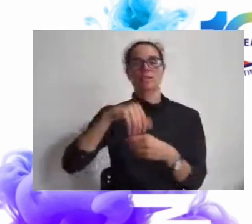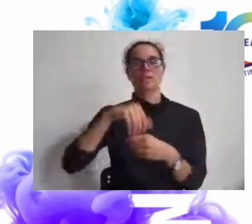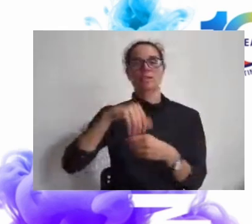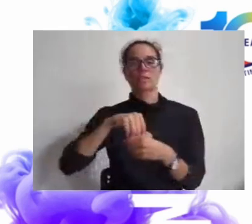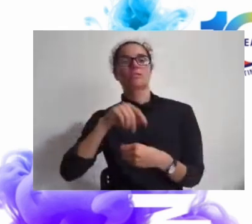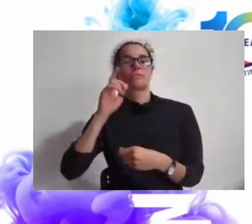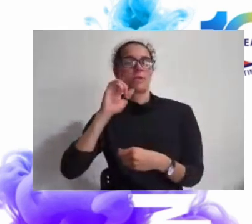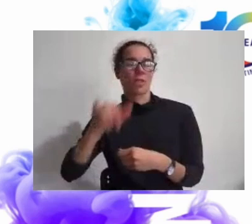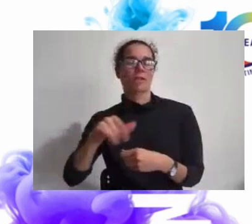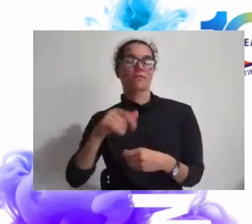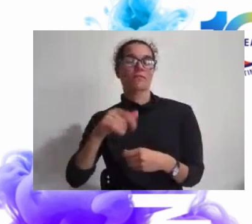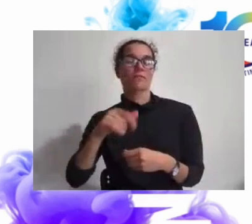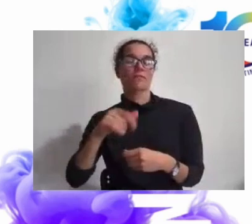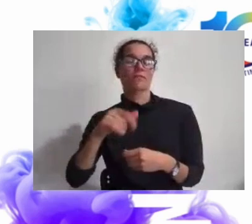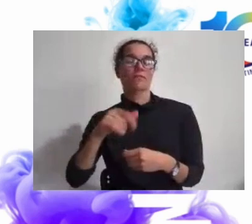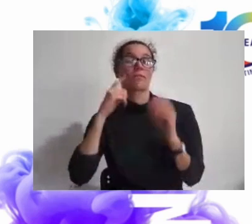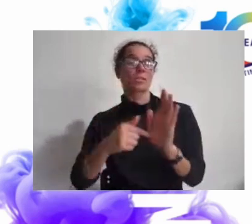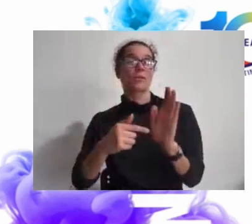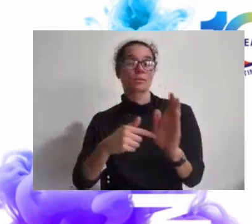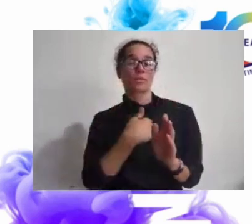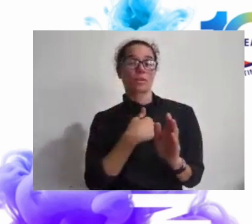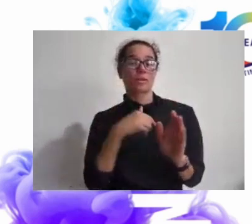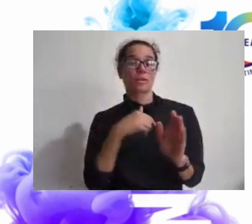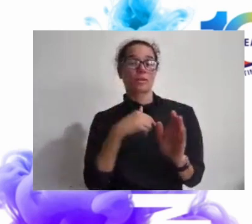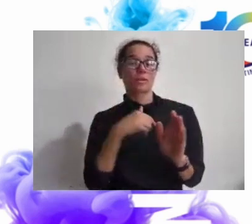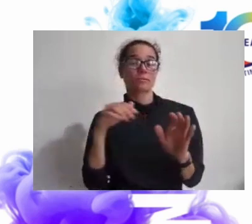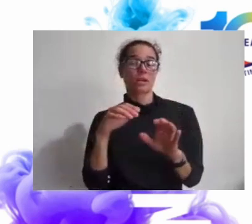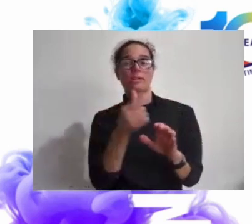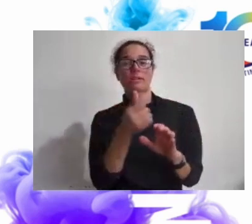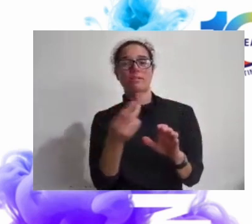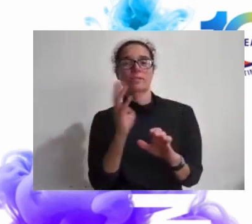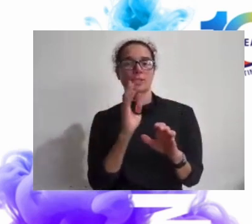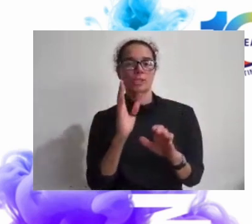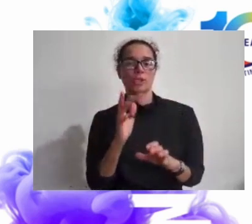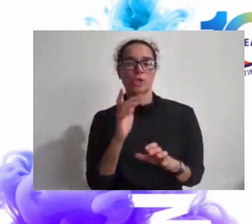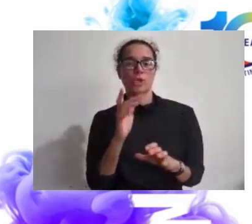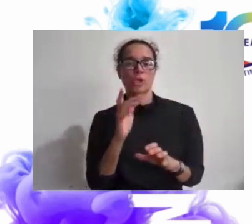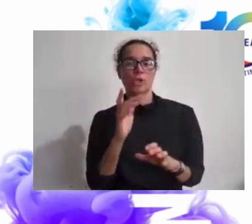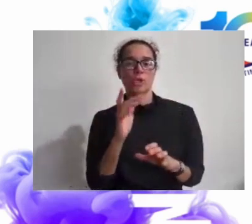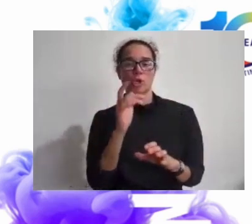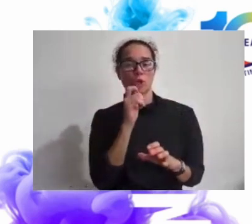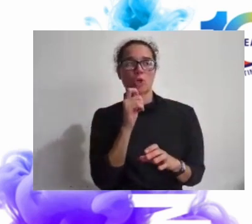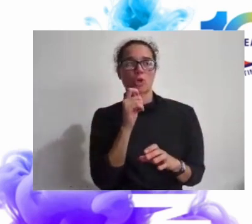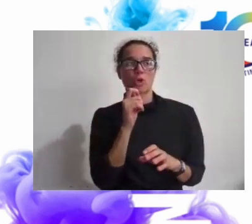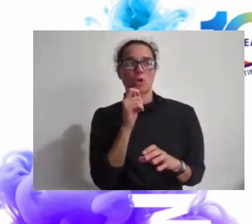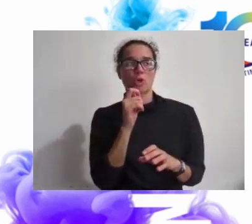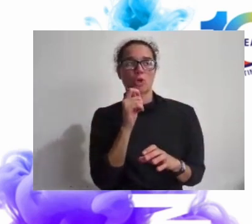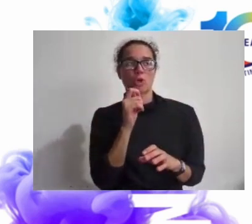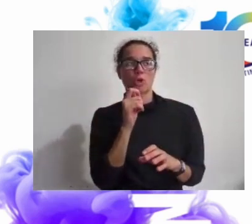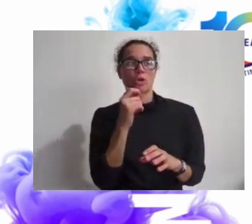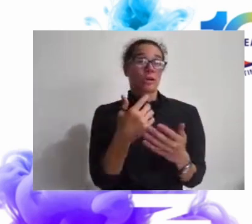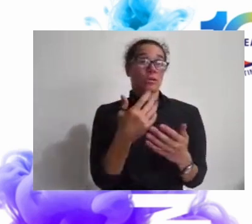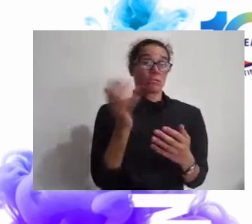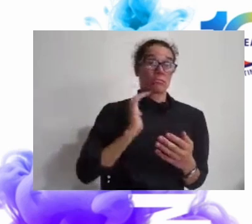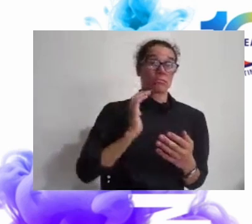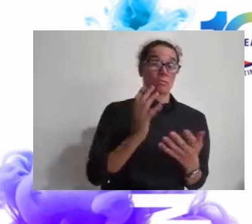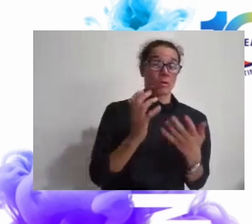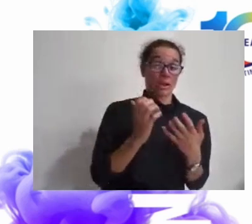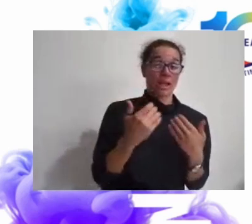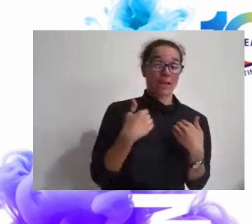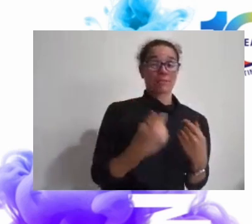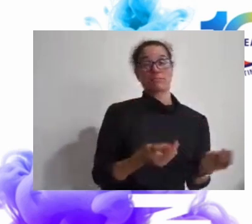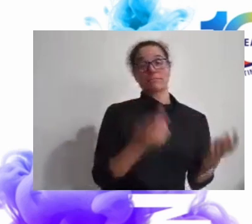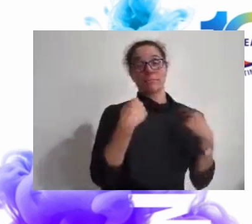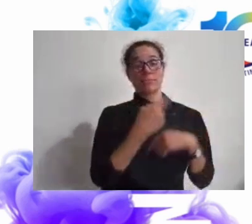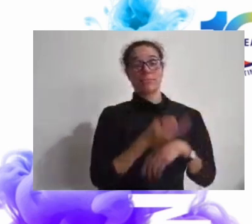example, had a few speakers who we wanted to have come and talk about